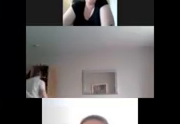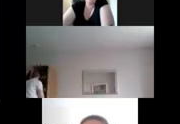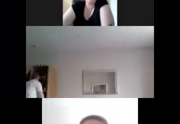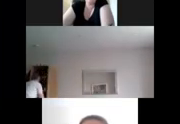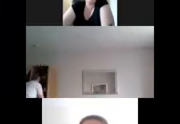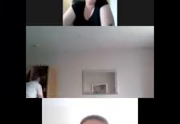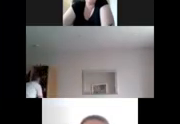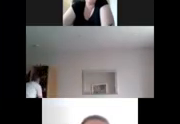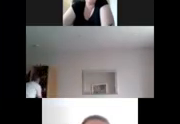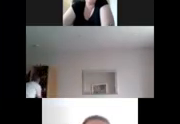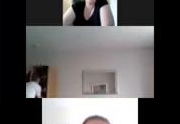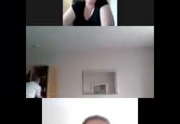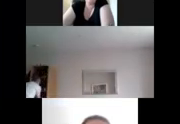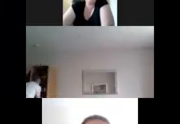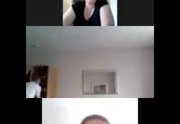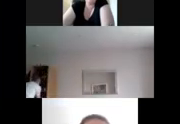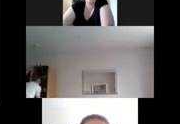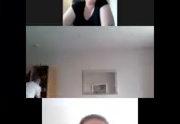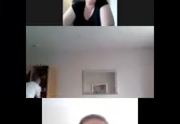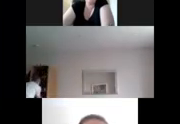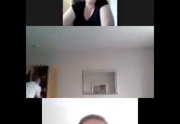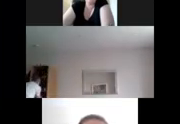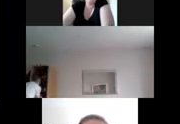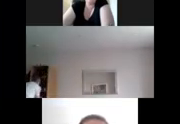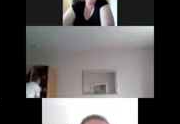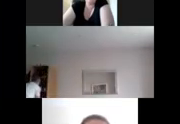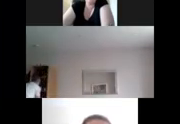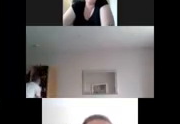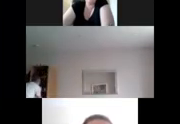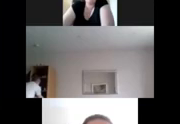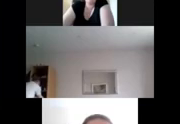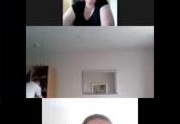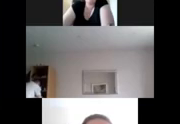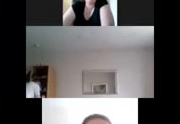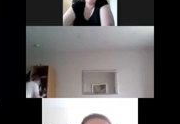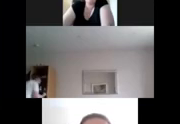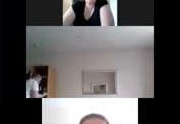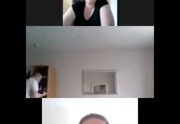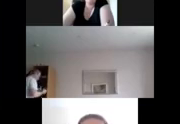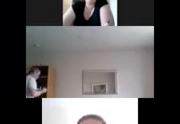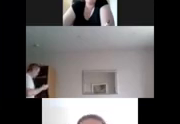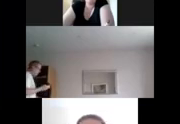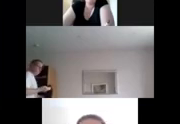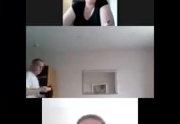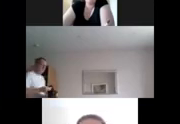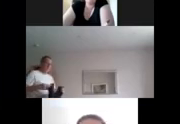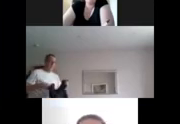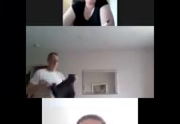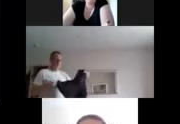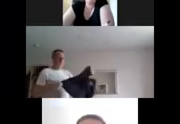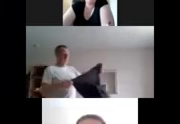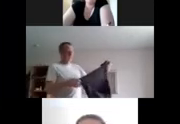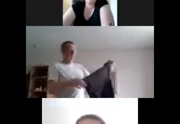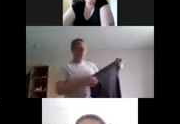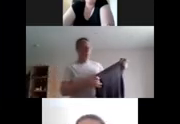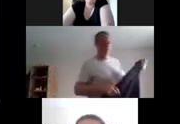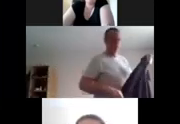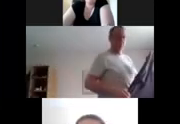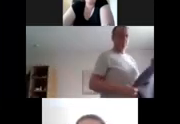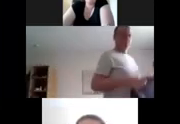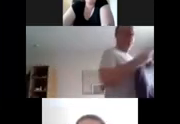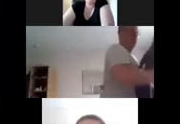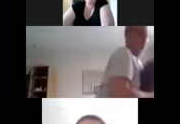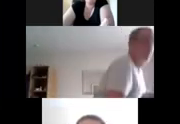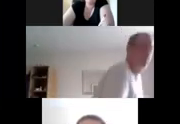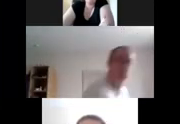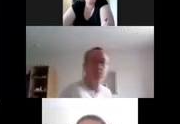be? So that's really good. And we're really sort of here available for questions. I know we're gonna do a Q&A